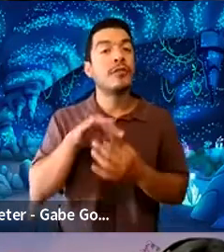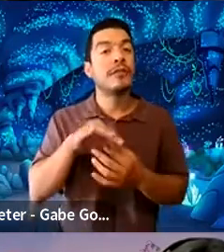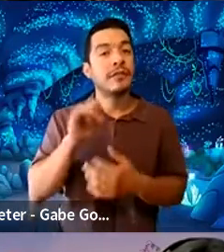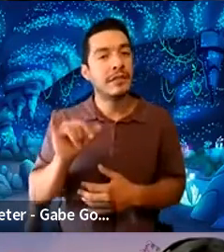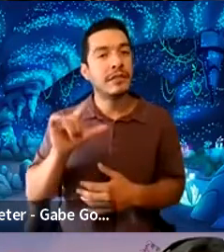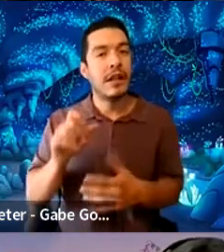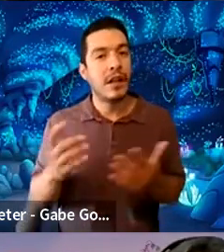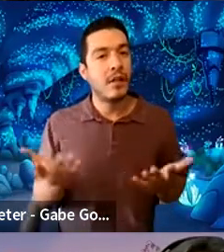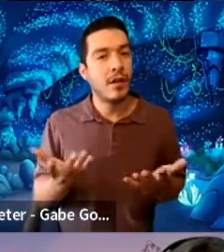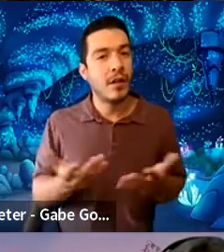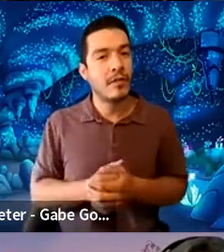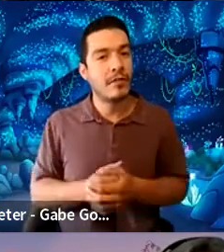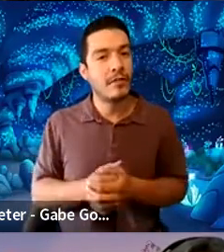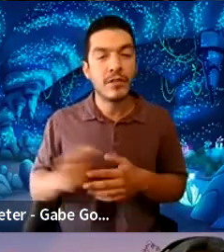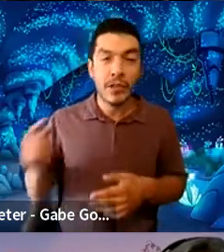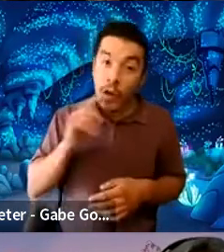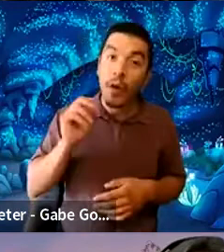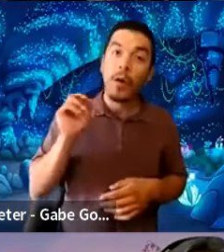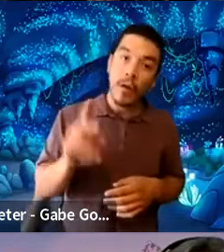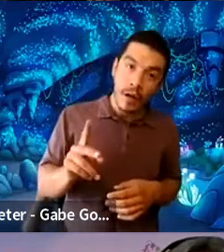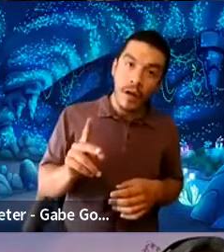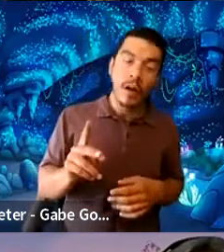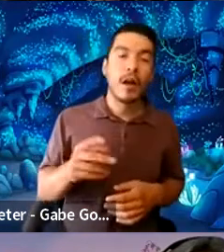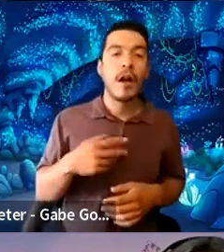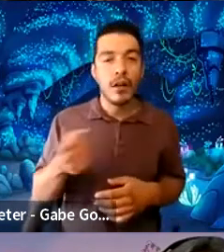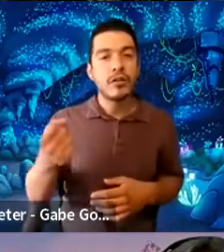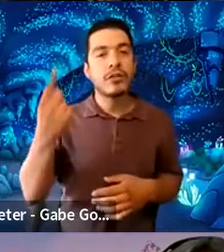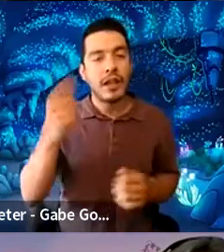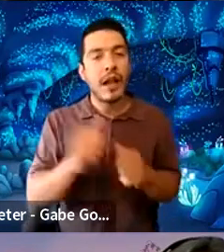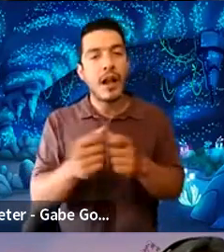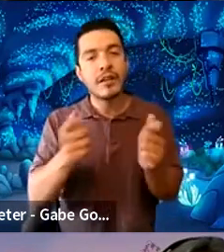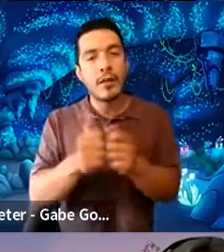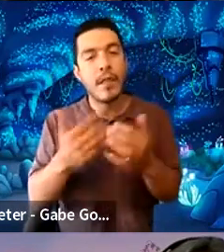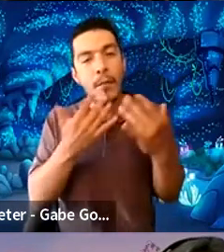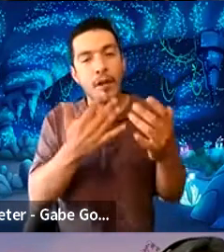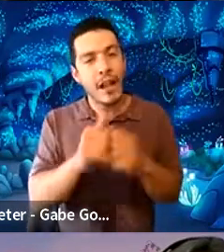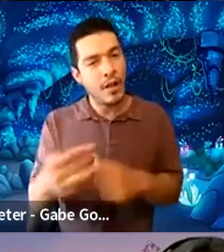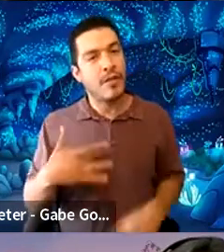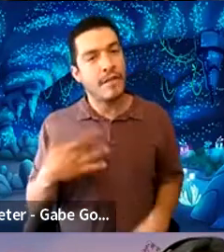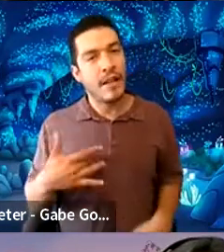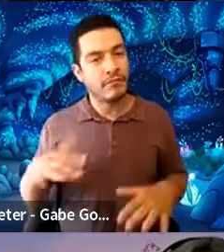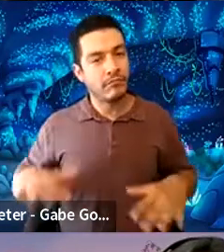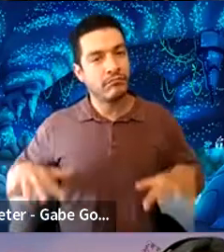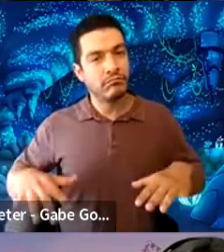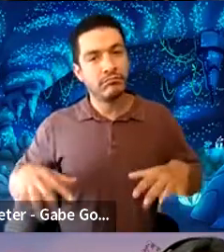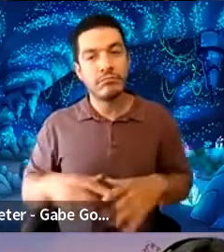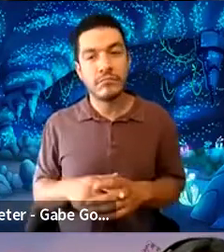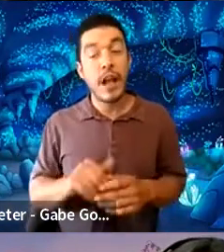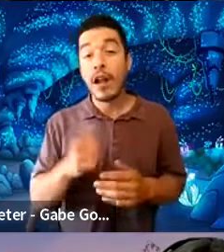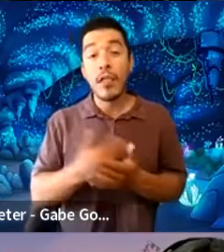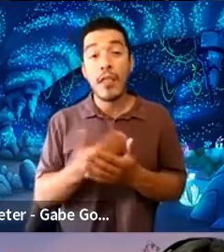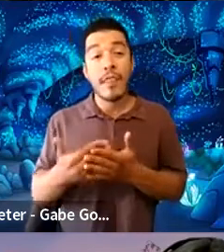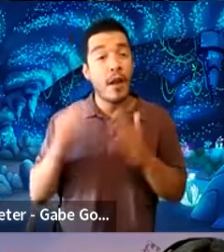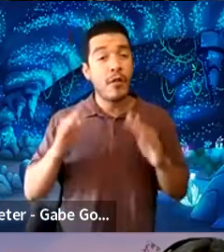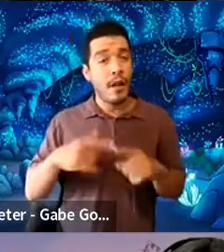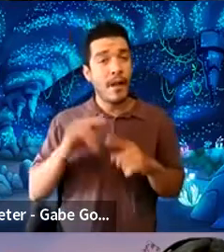is. She's just like, okay, well, that's how you're dealing with the music, and that's how you feel the beat. The other thing that was great about that episode